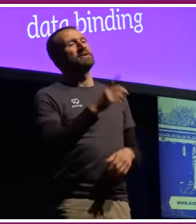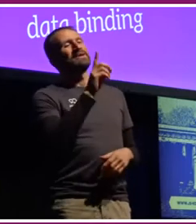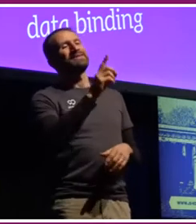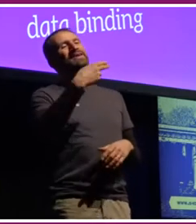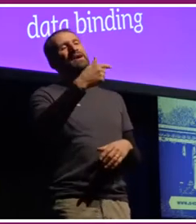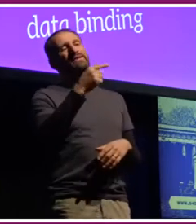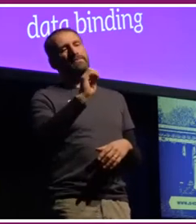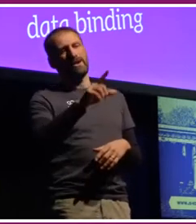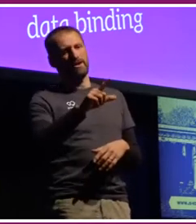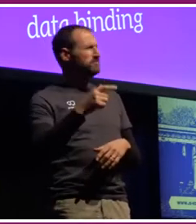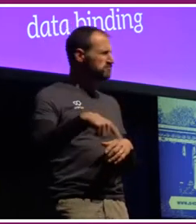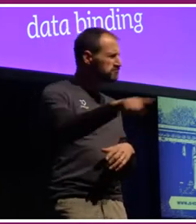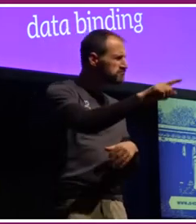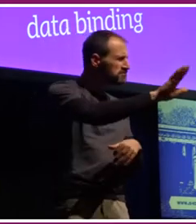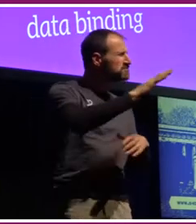from the DHTML era?